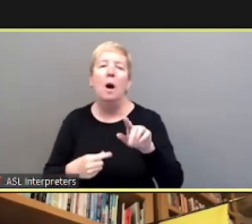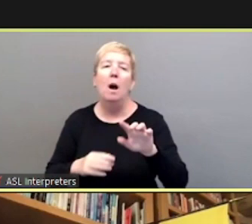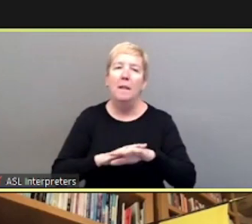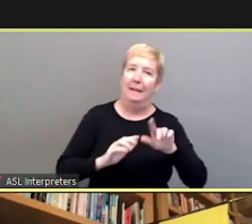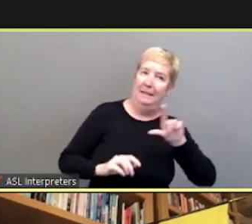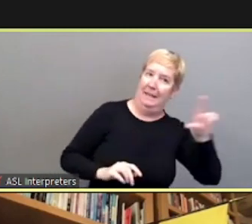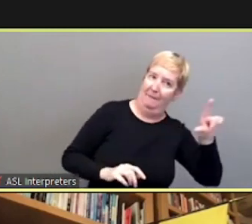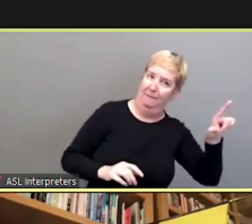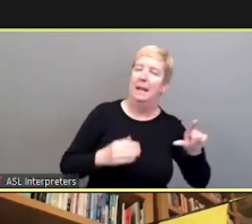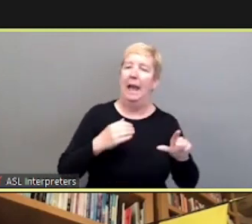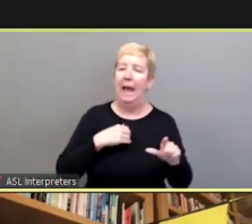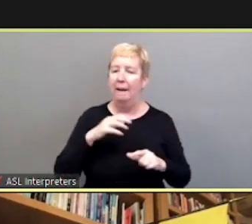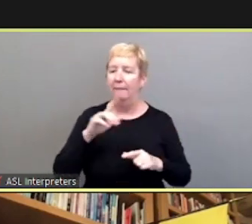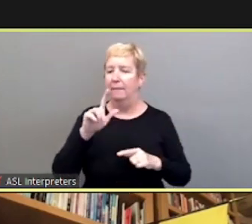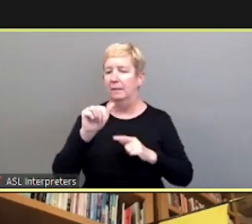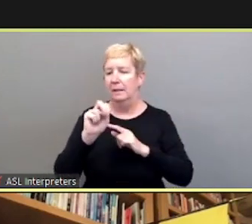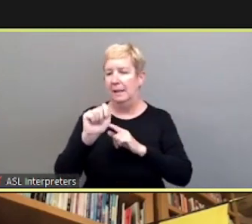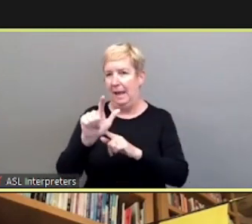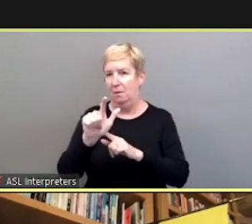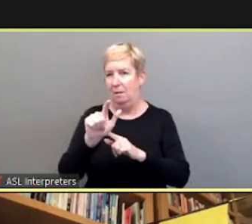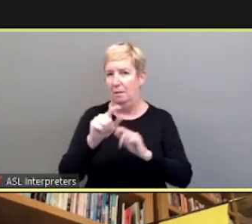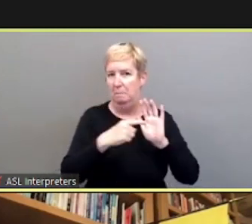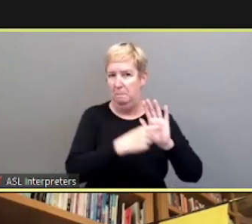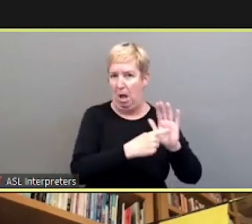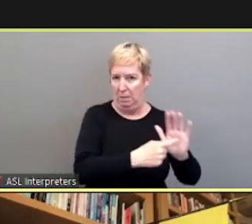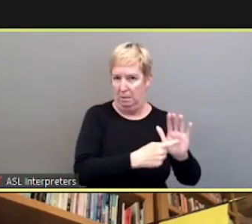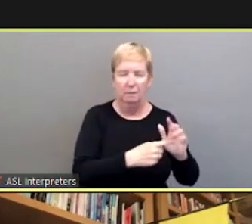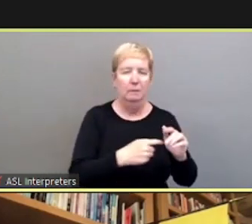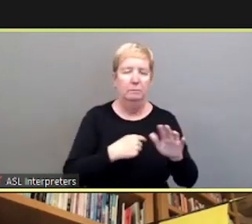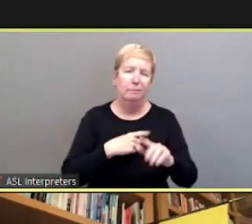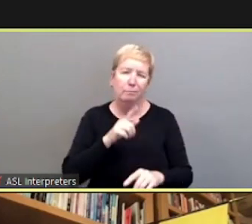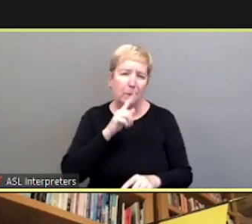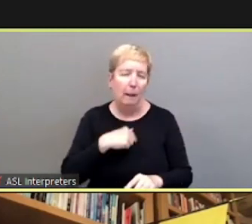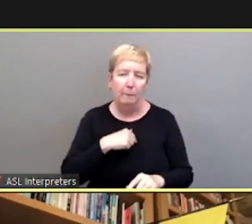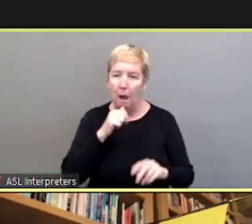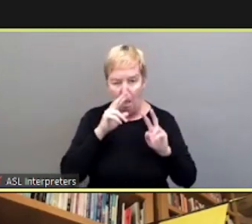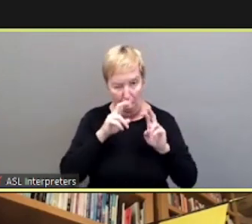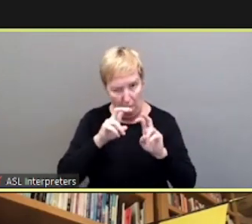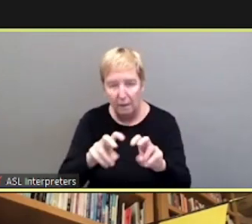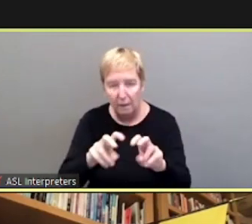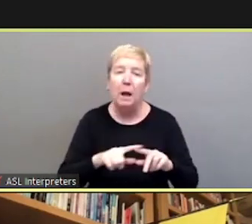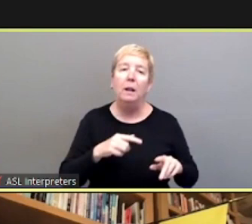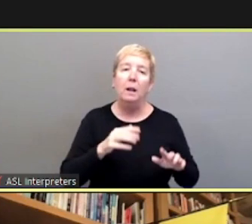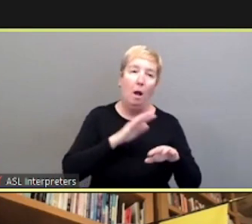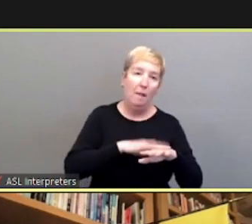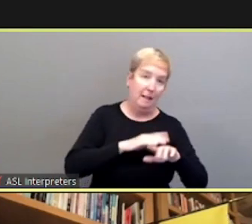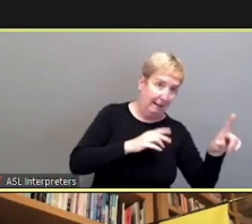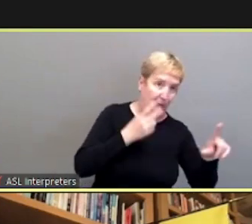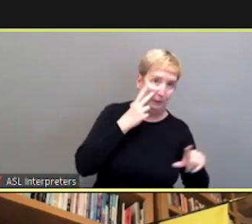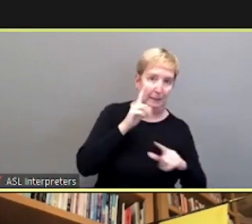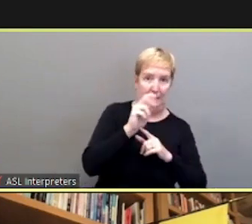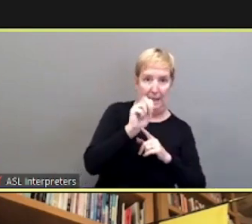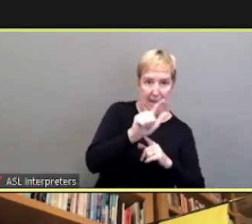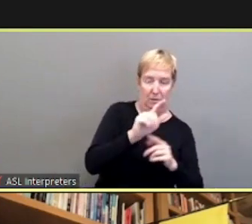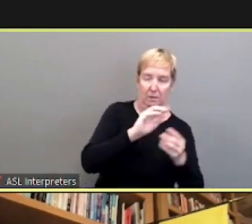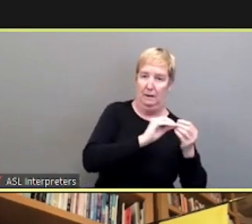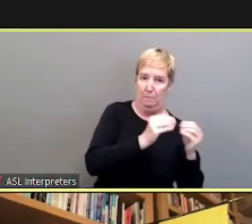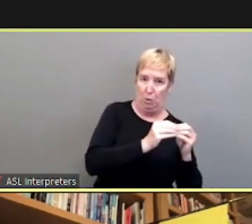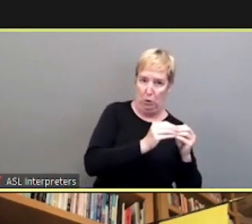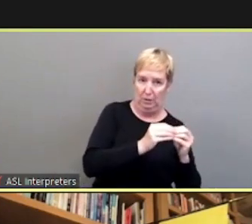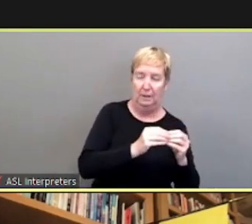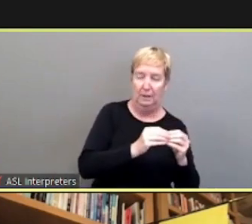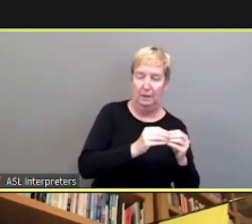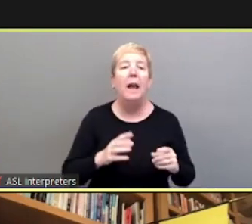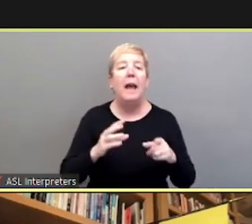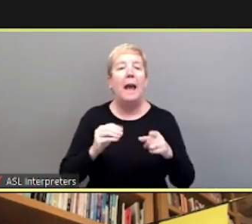Lionel Los Alamos National Lab hospital projection model with the blue line, what they were projecting, and the circles being what